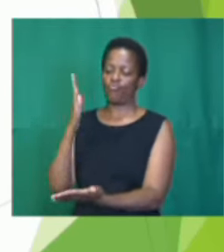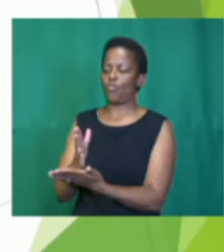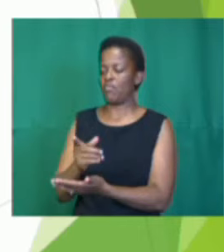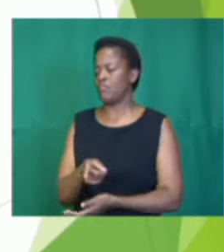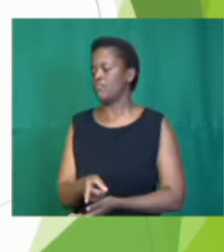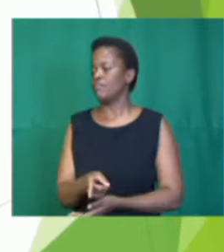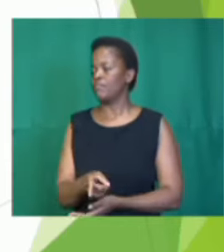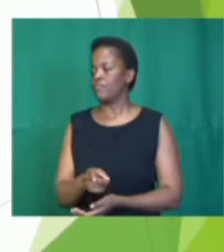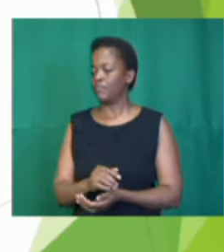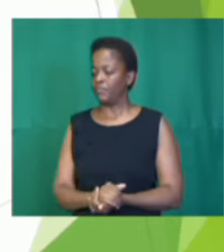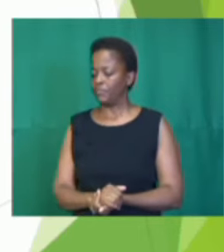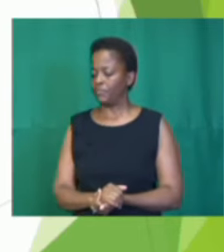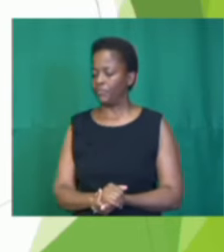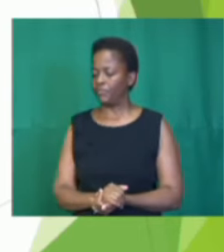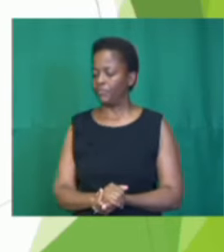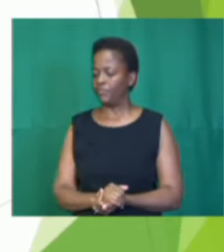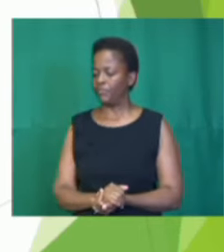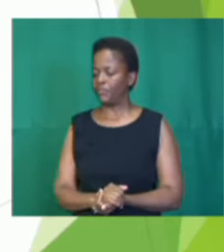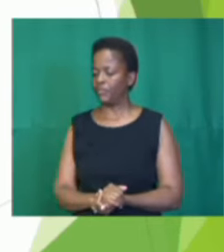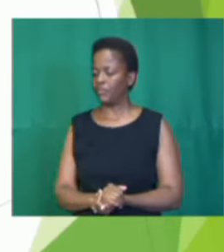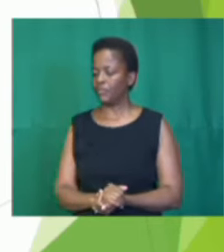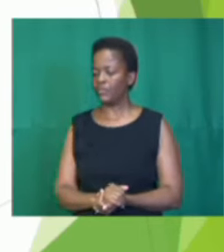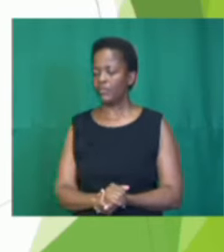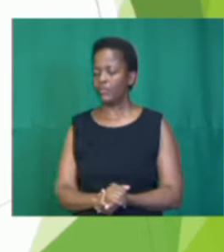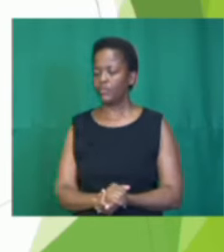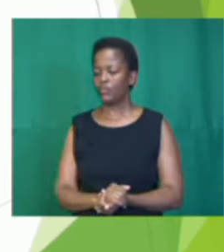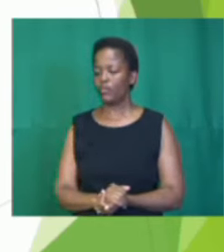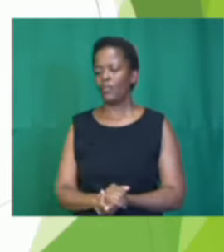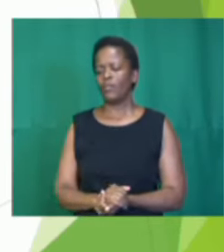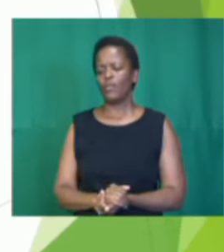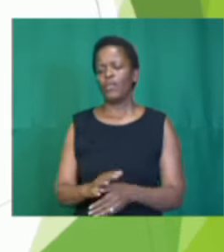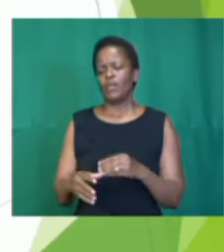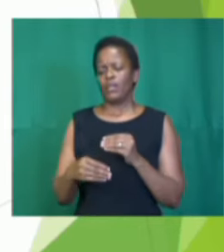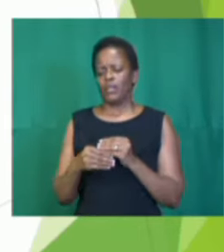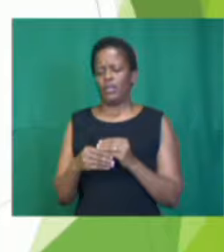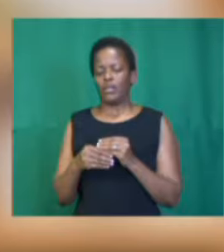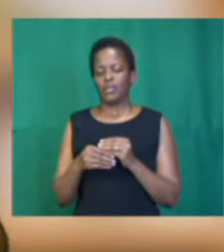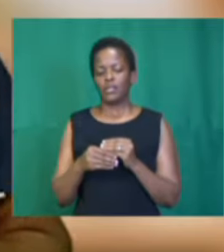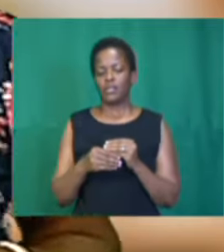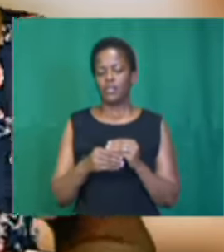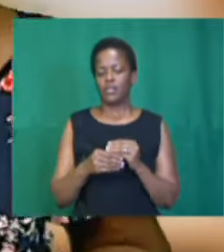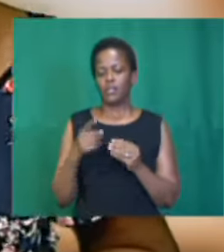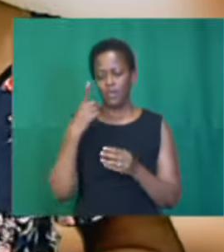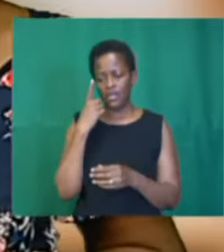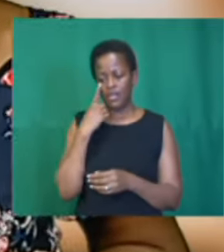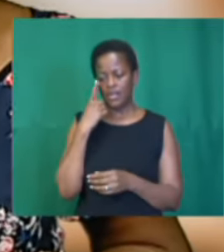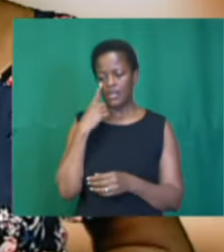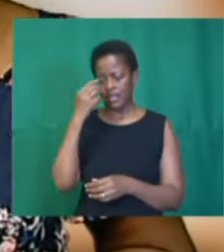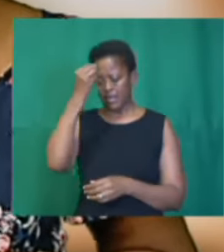maintain that. Also, we can say that we see spiritual